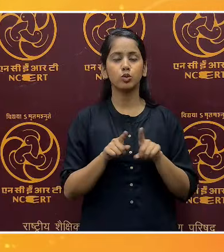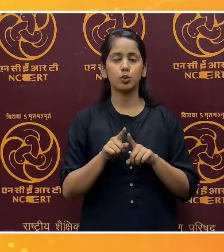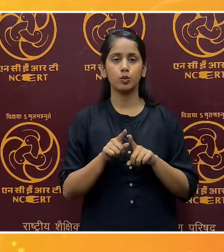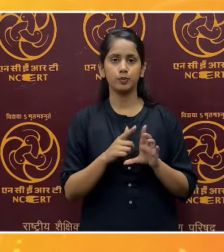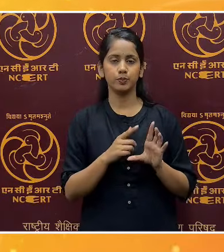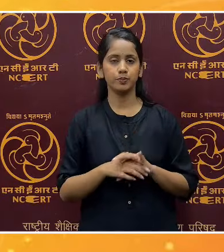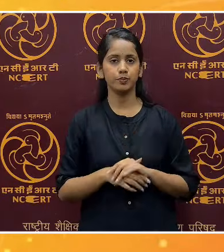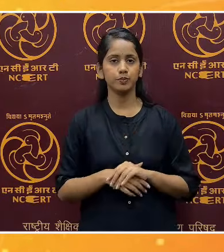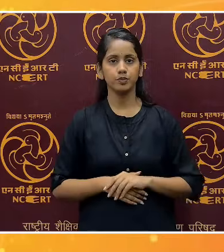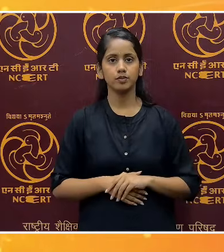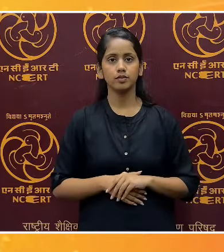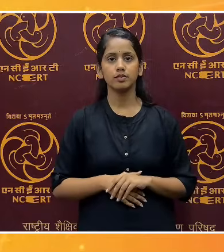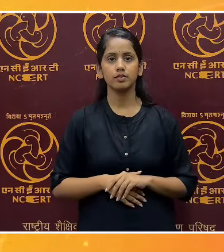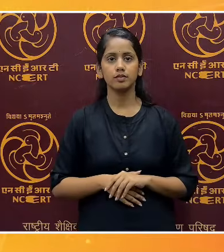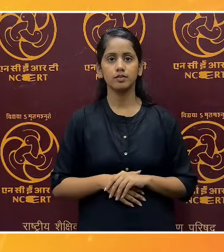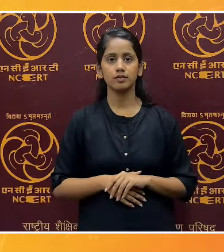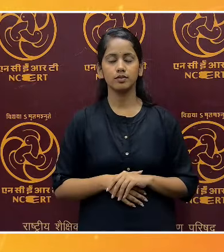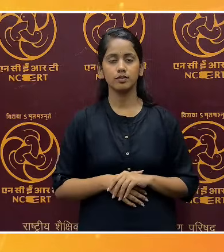Yes.